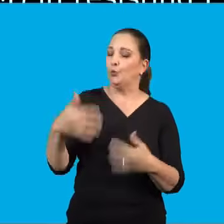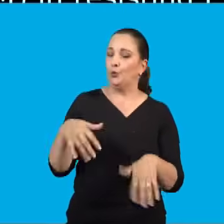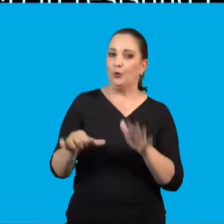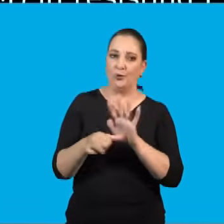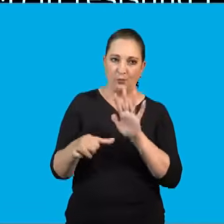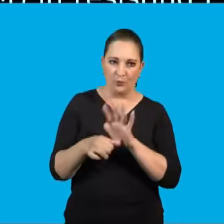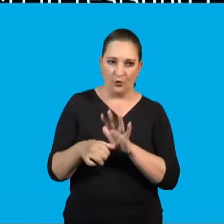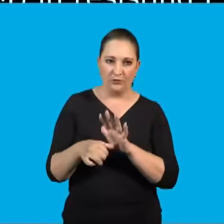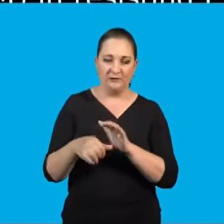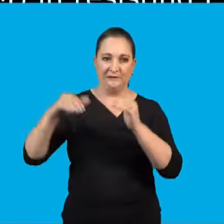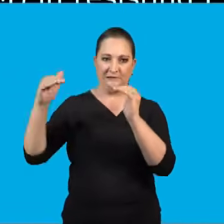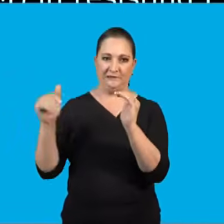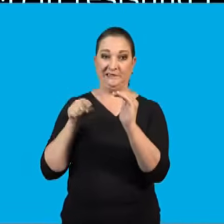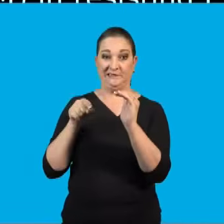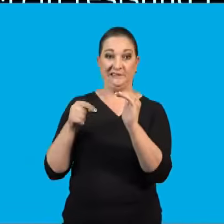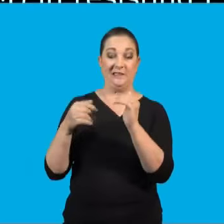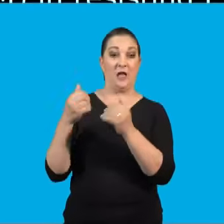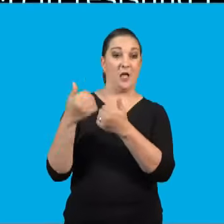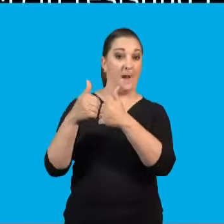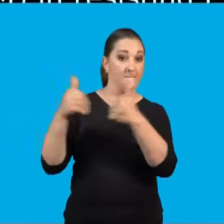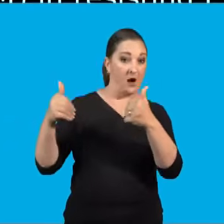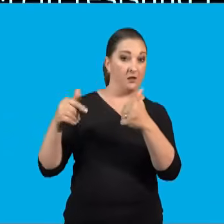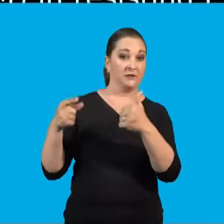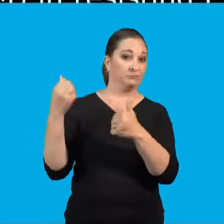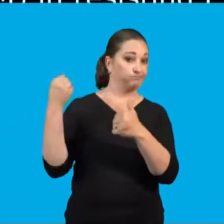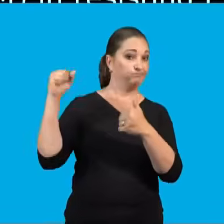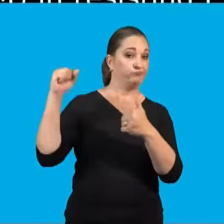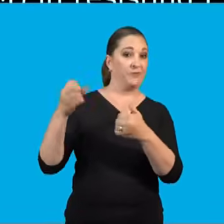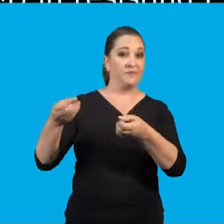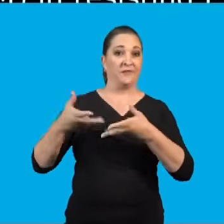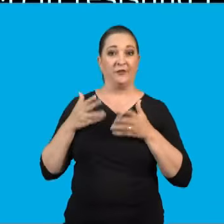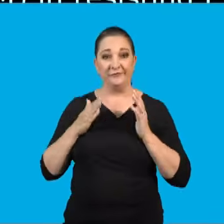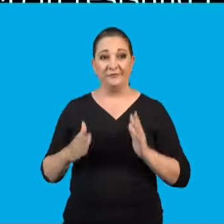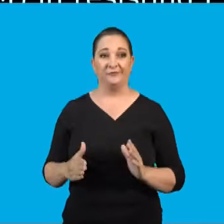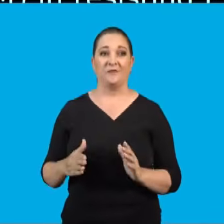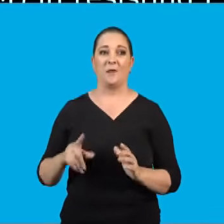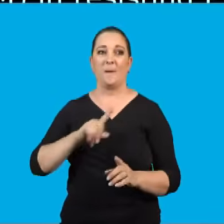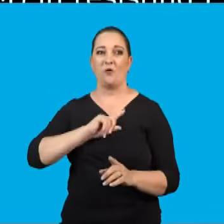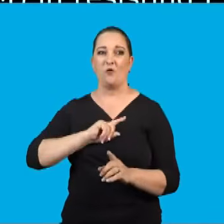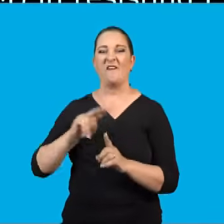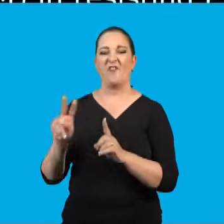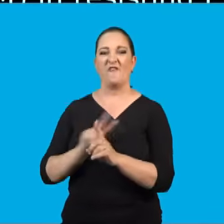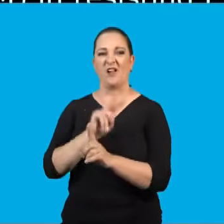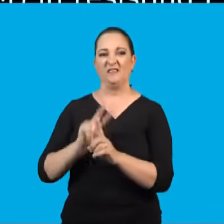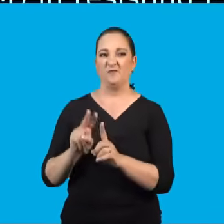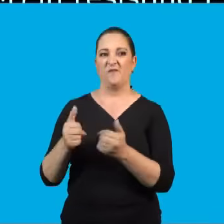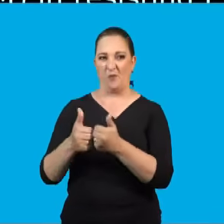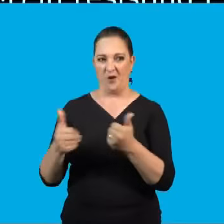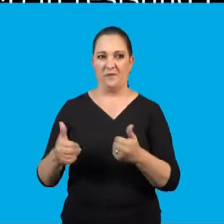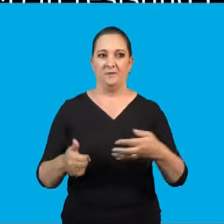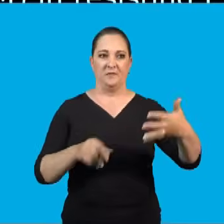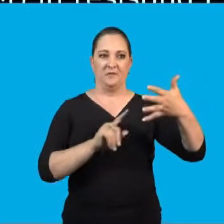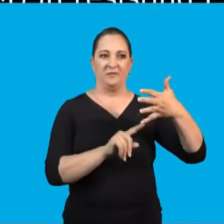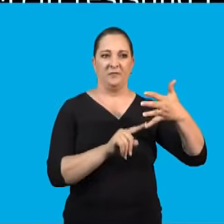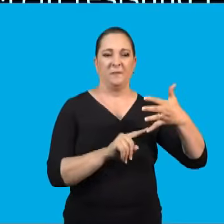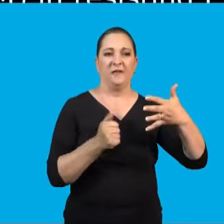important. They opposed apartheid, gave humanitarian aid to victims of apartheid. The role and impact of the